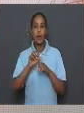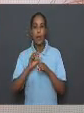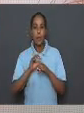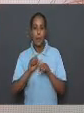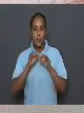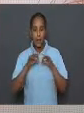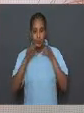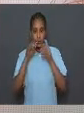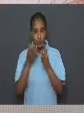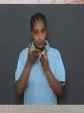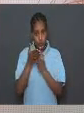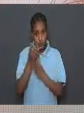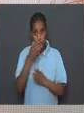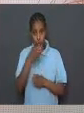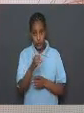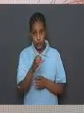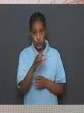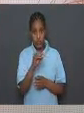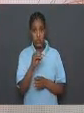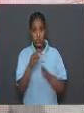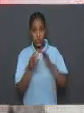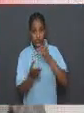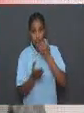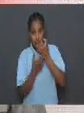and deposits on the cathode.